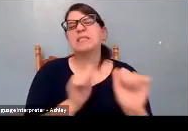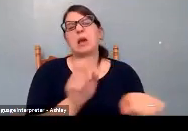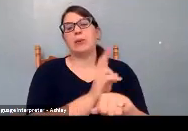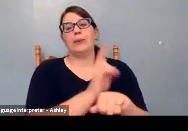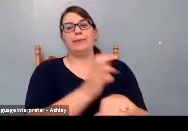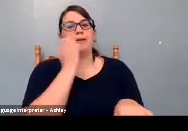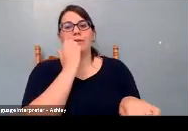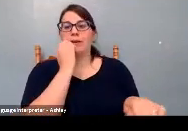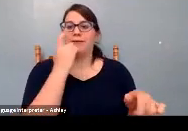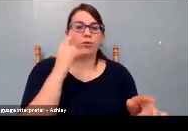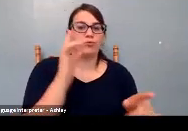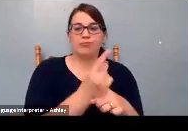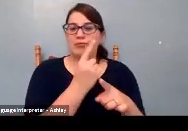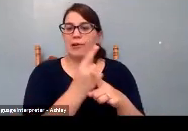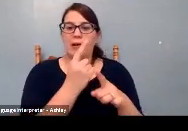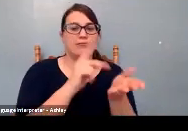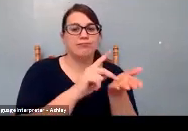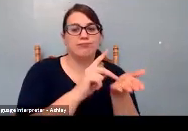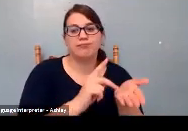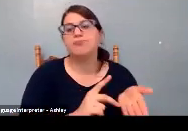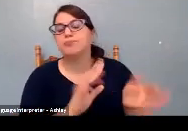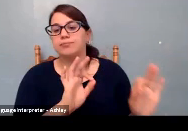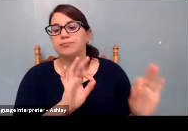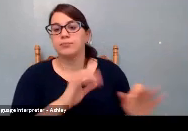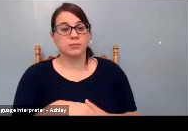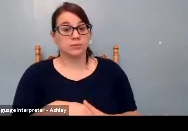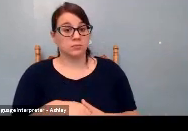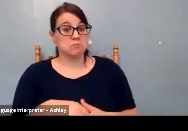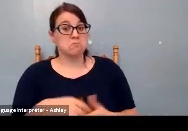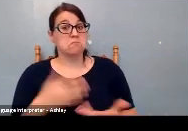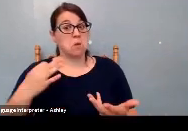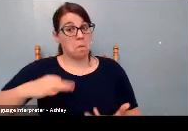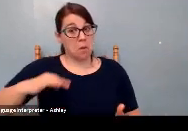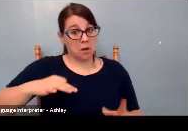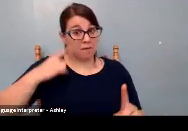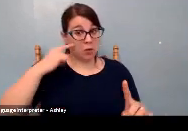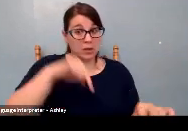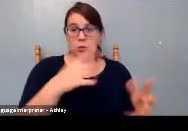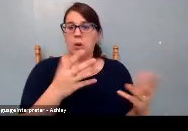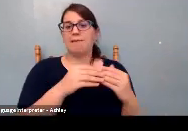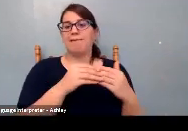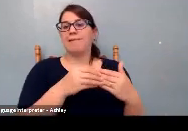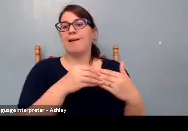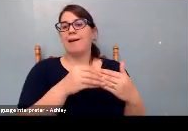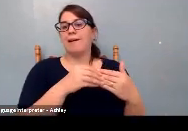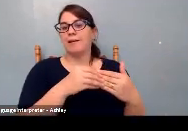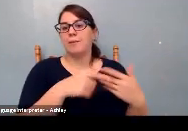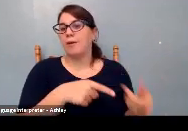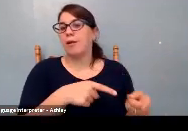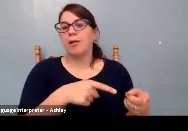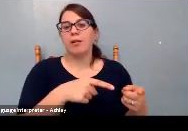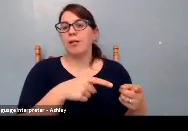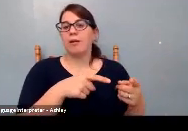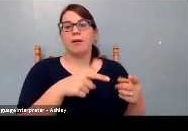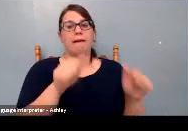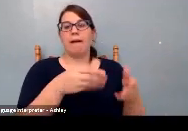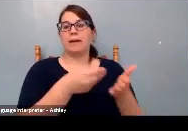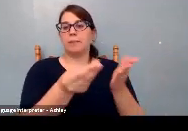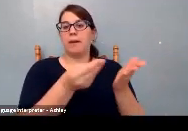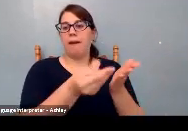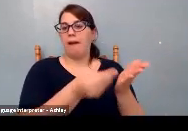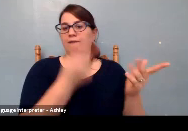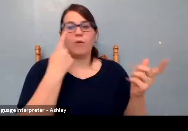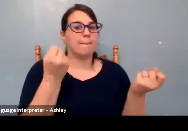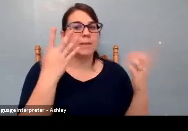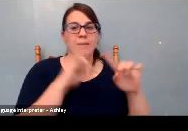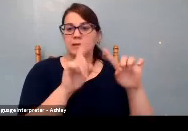unique benefits of a stable account, we know that they're much more flexible. They have broader spending power, housing and food,